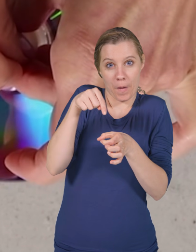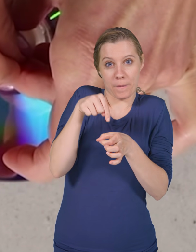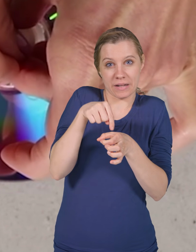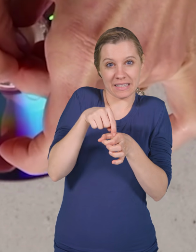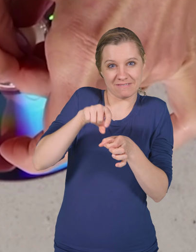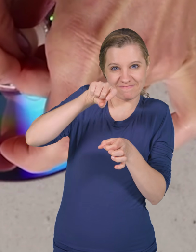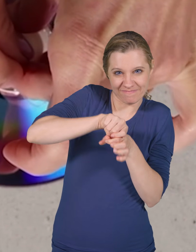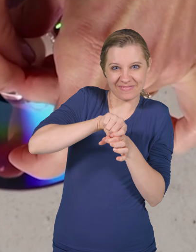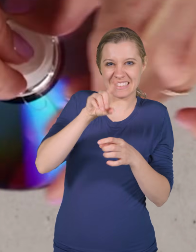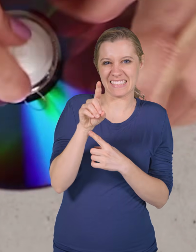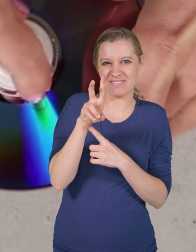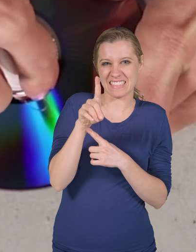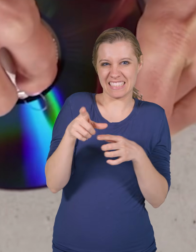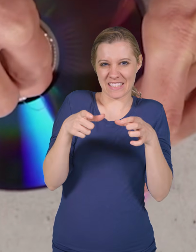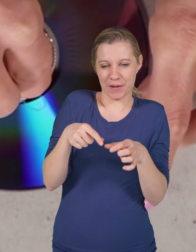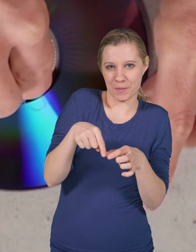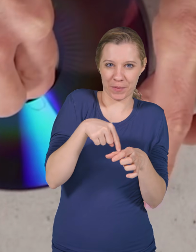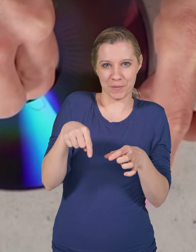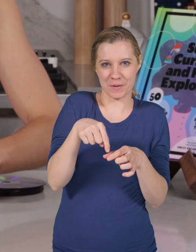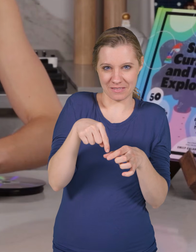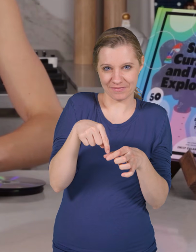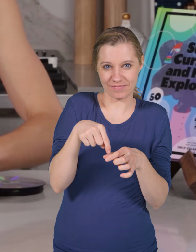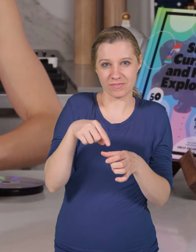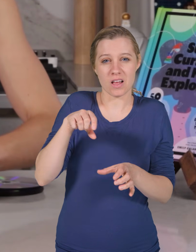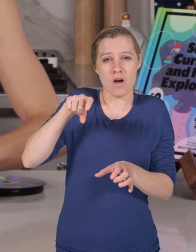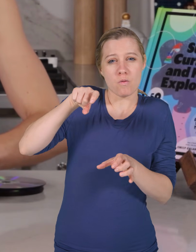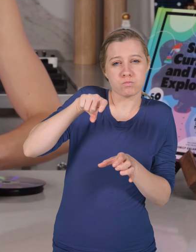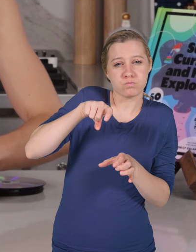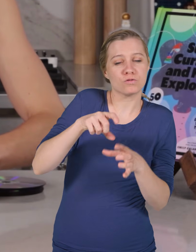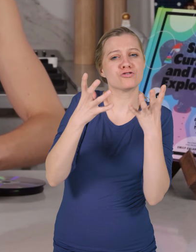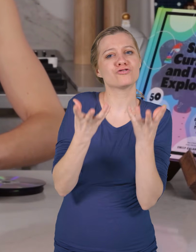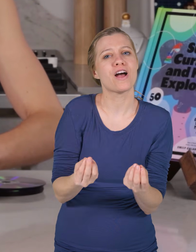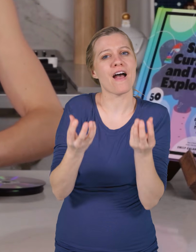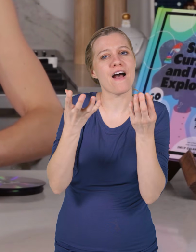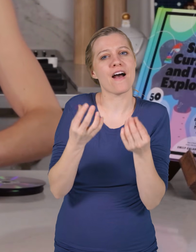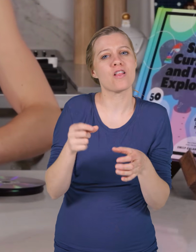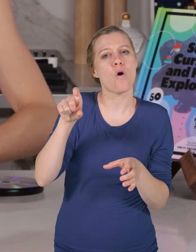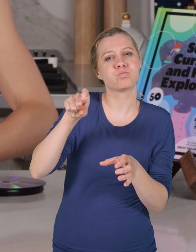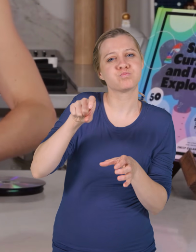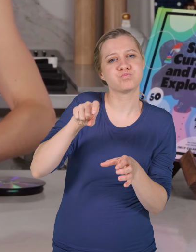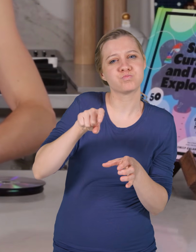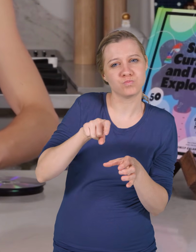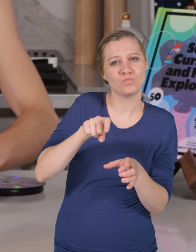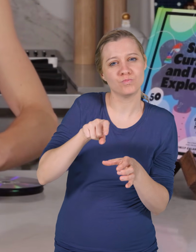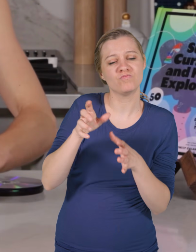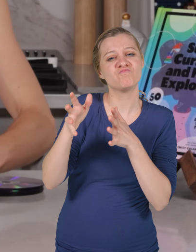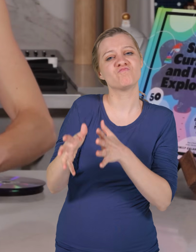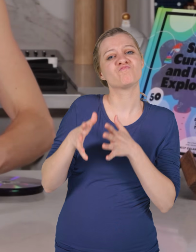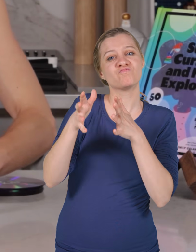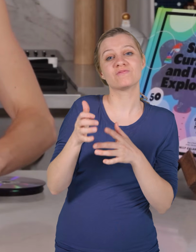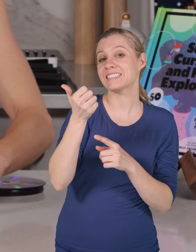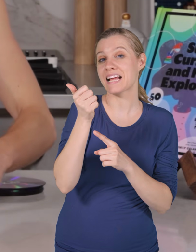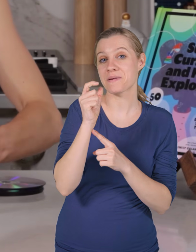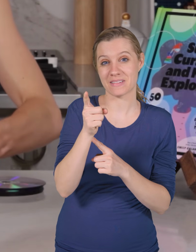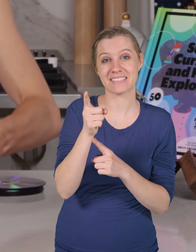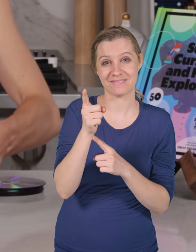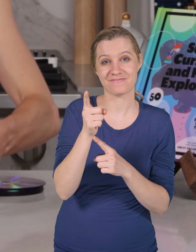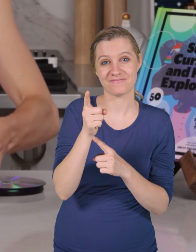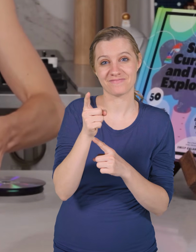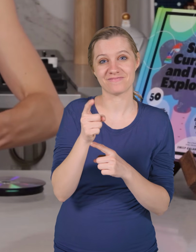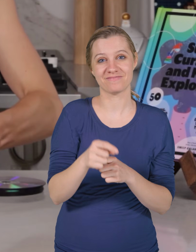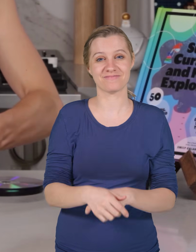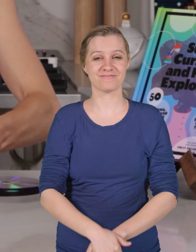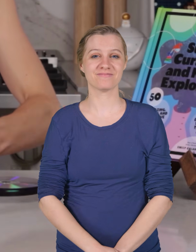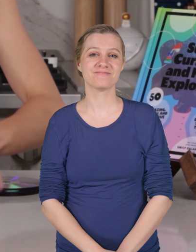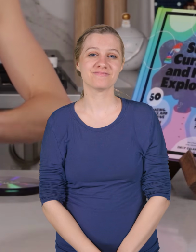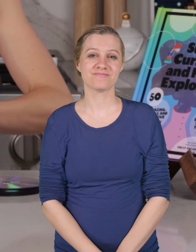around the opening of your DVD, and just gently press it down. And we are going to let that sit